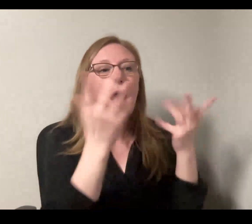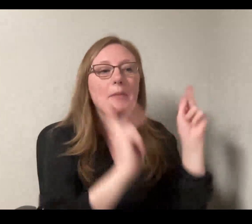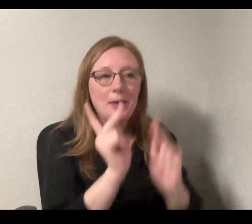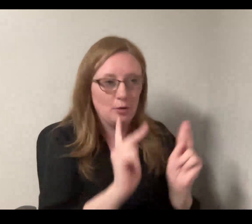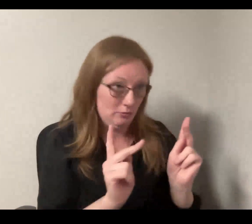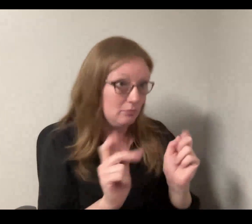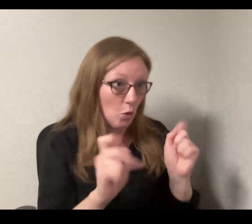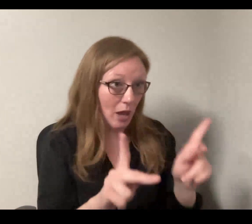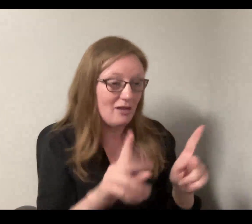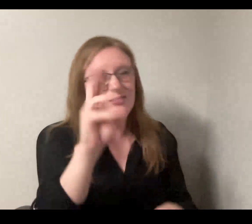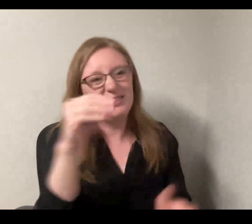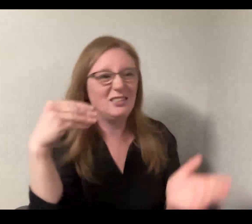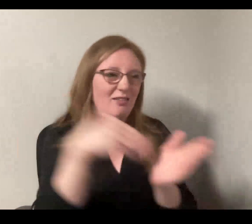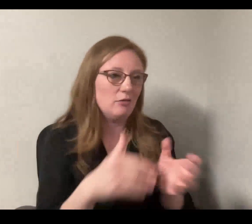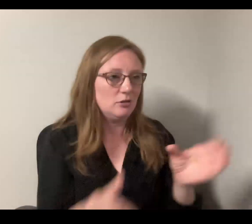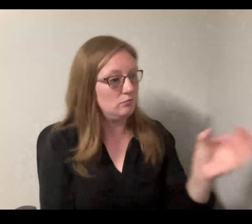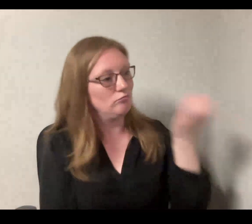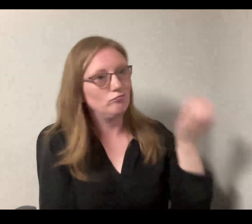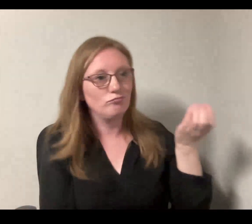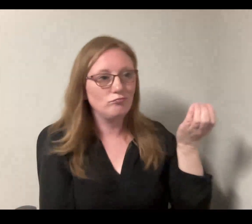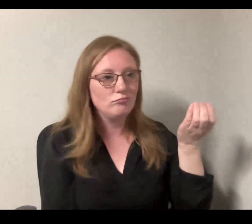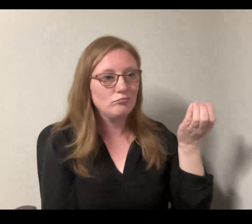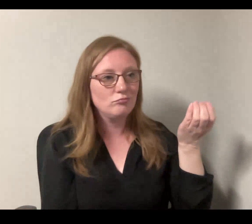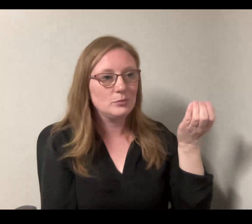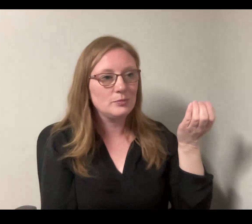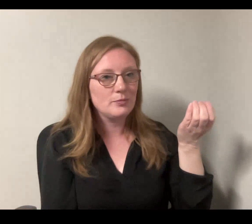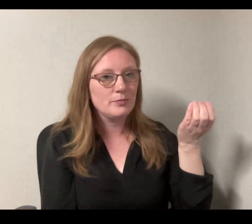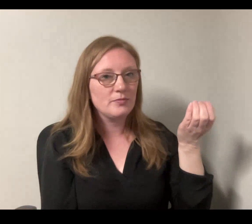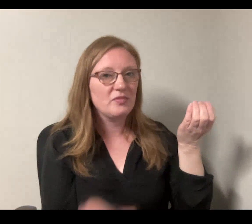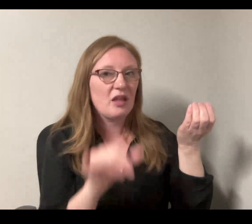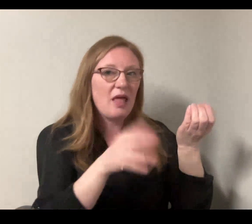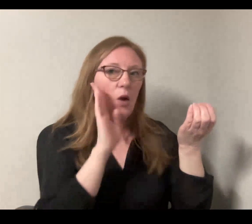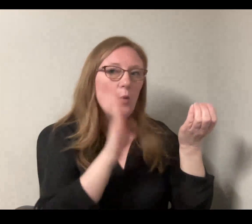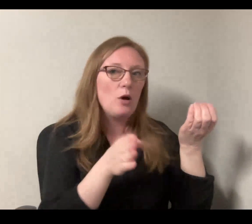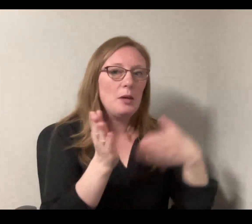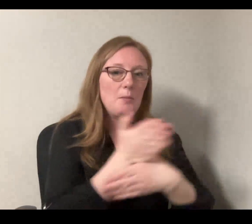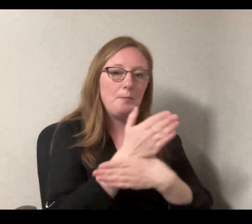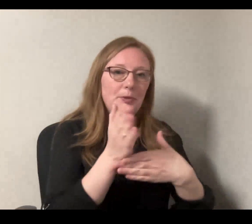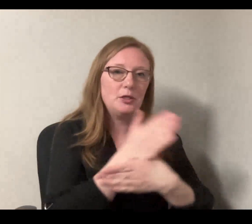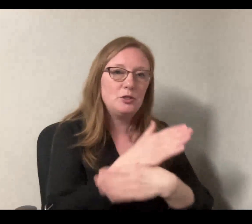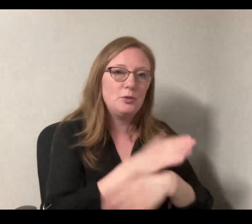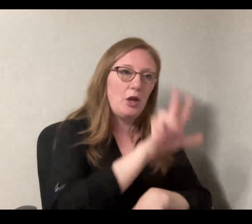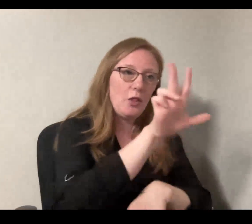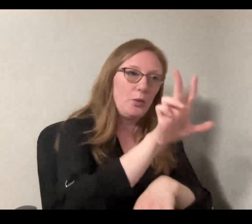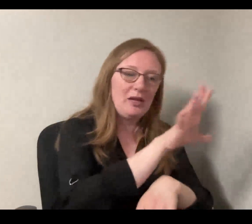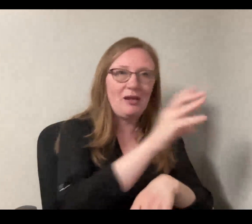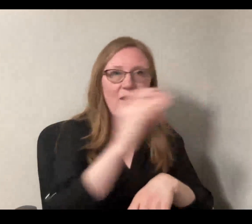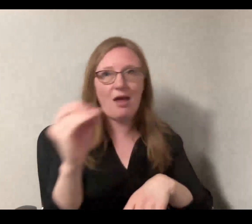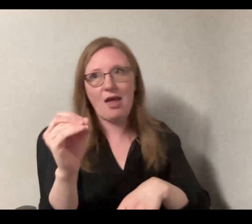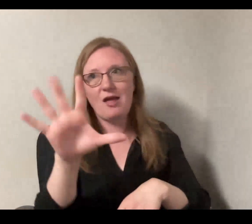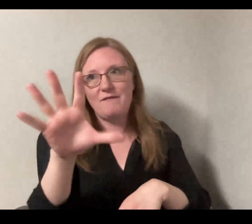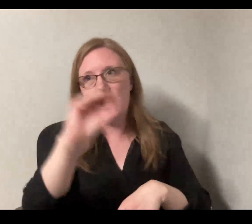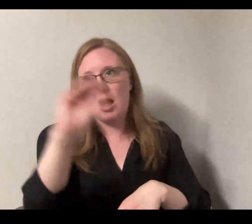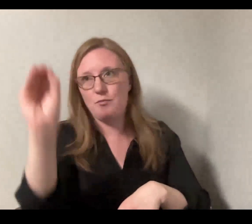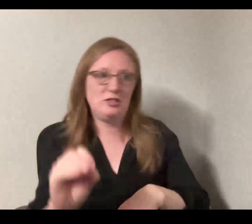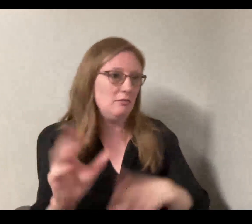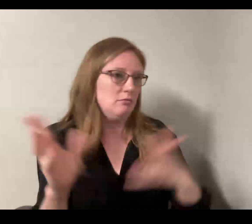right, 60,000. All right. So it's going to be between 3 and